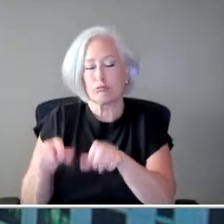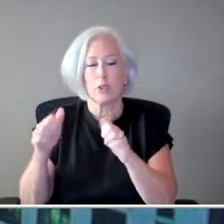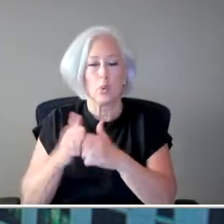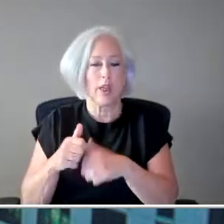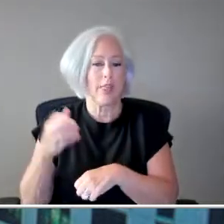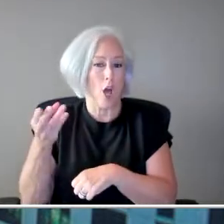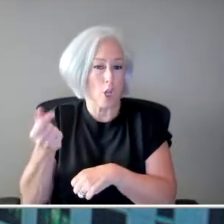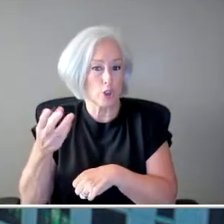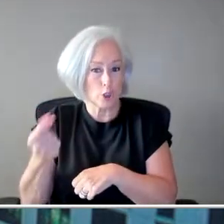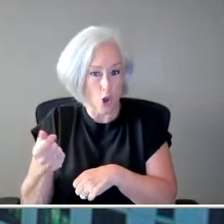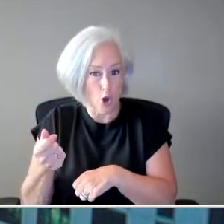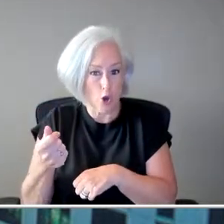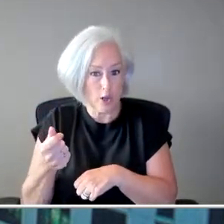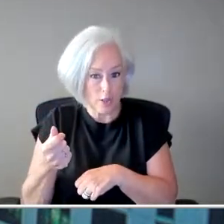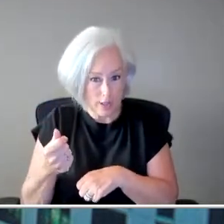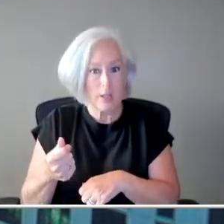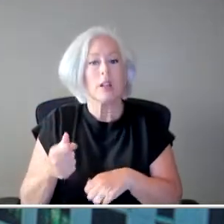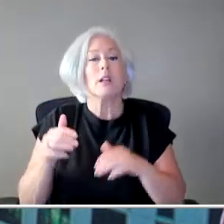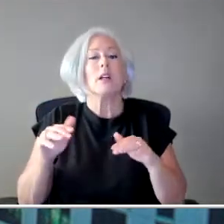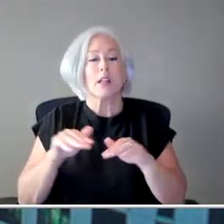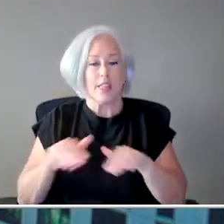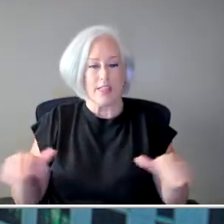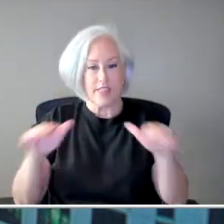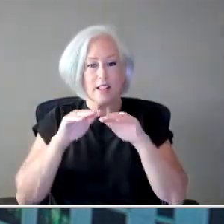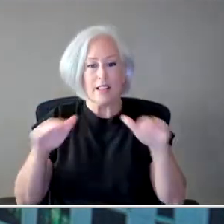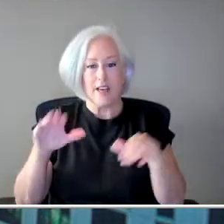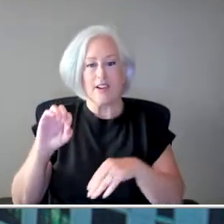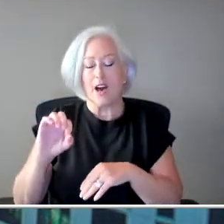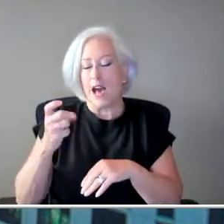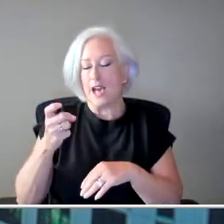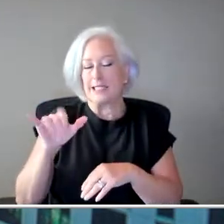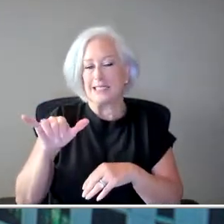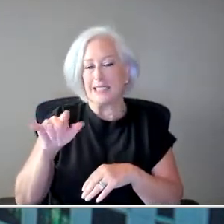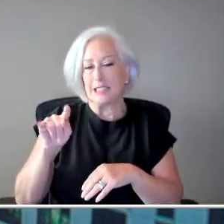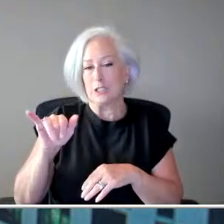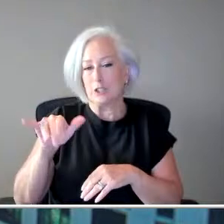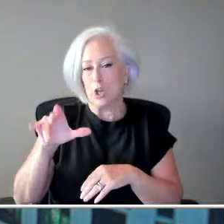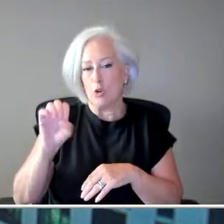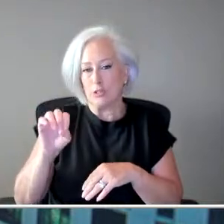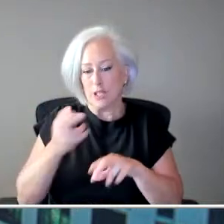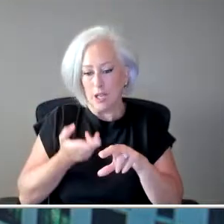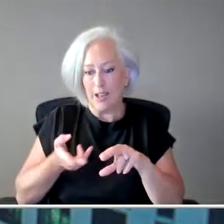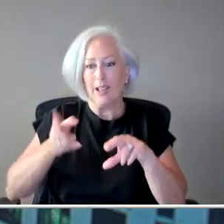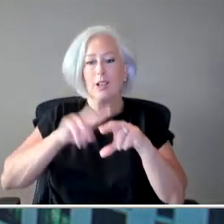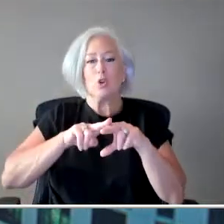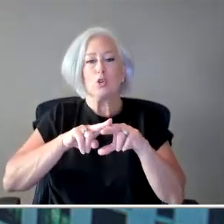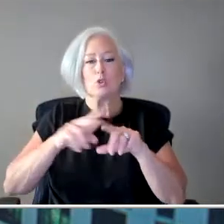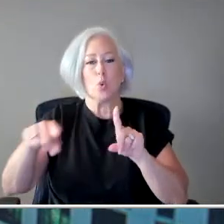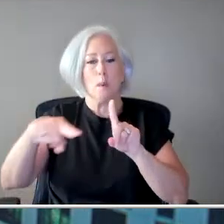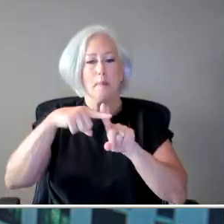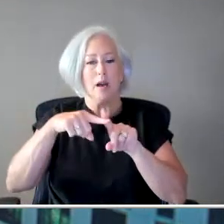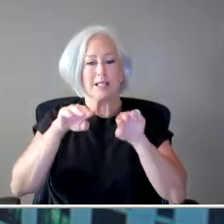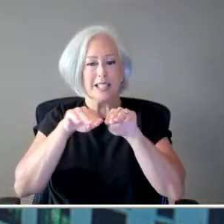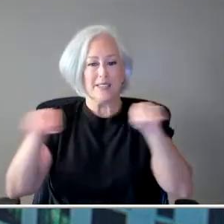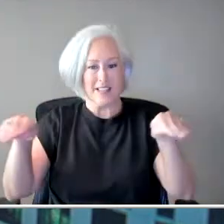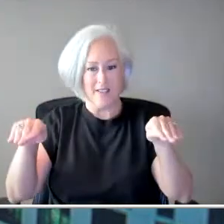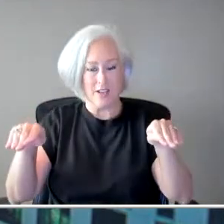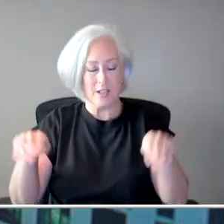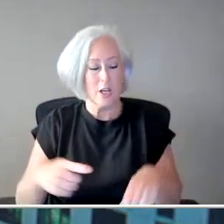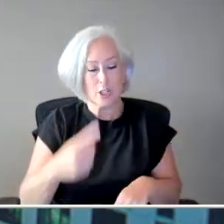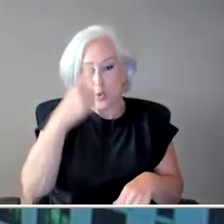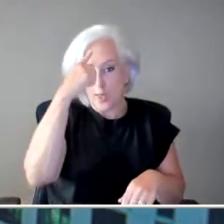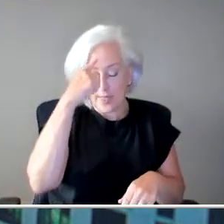that levels of oxytocin change in a positive way. So those same hormones that we think about for moms when they're bonding